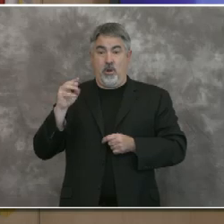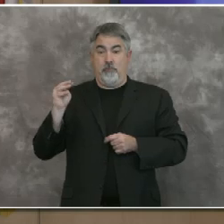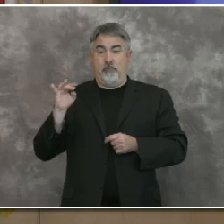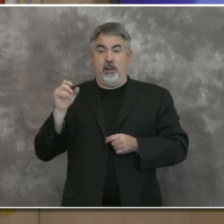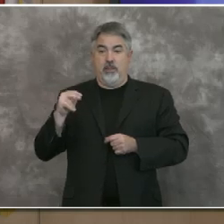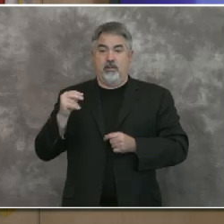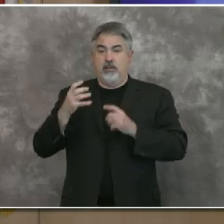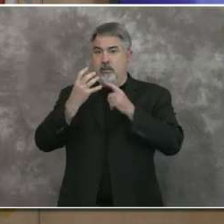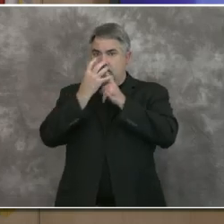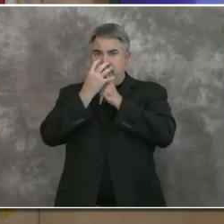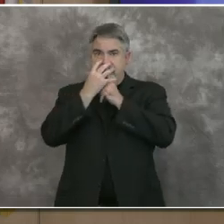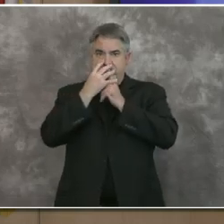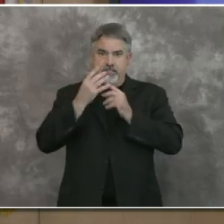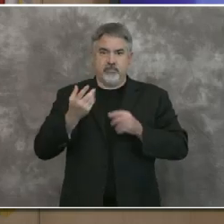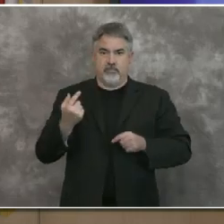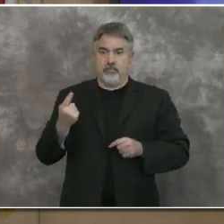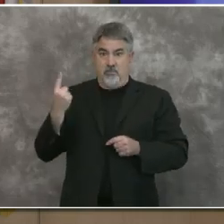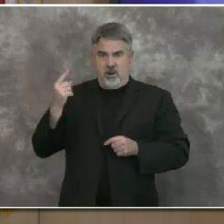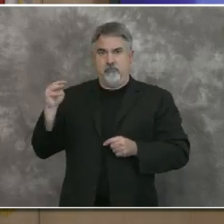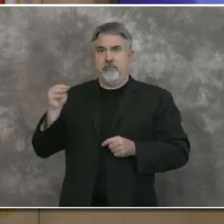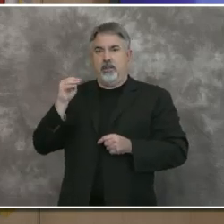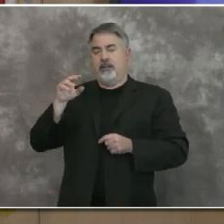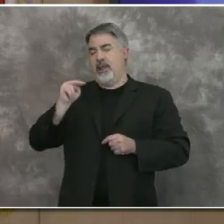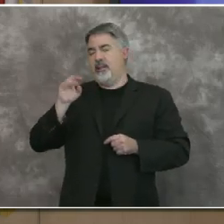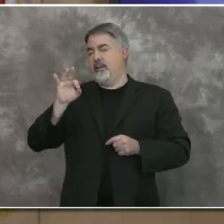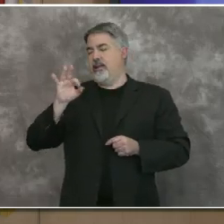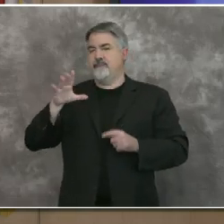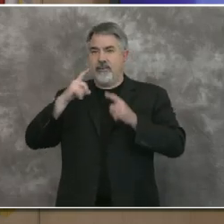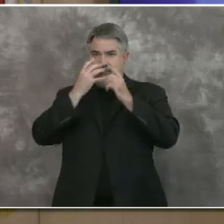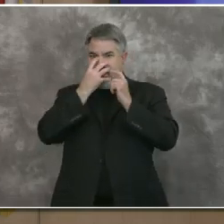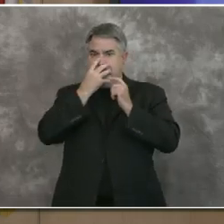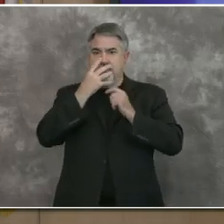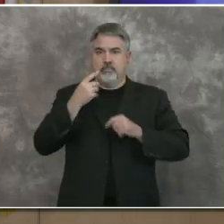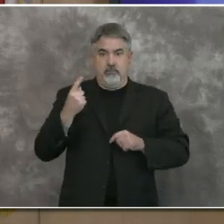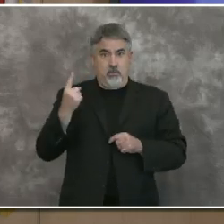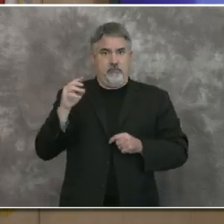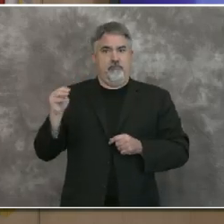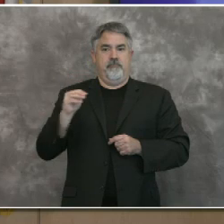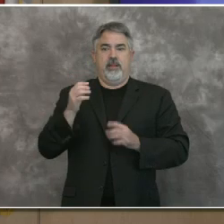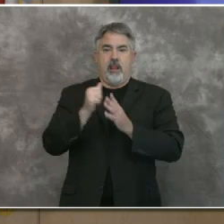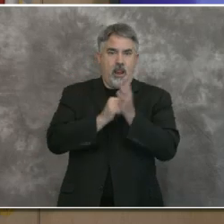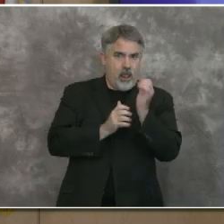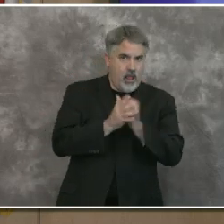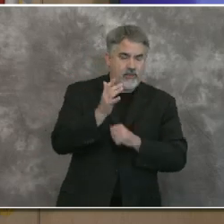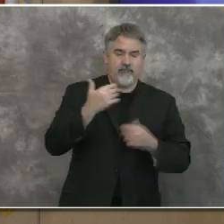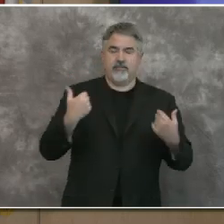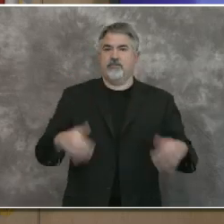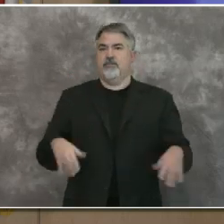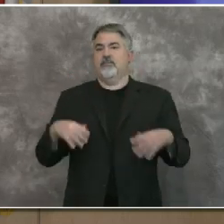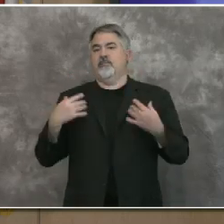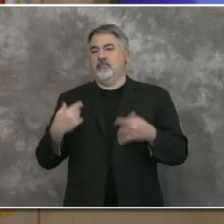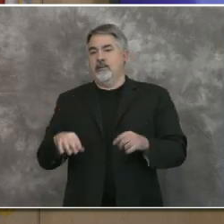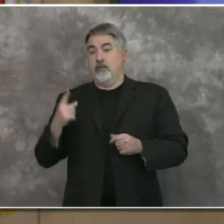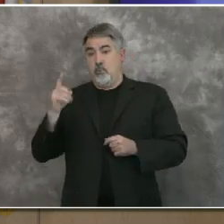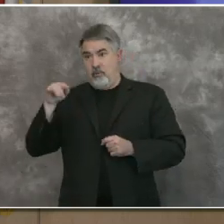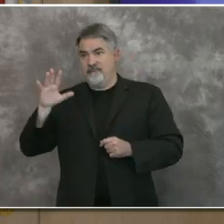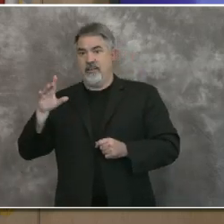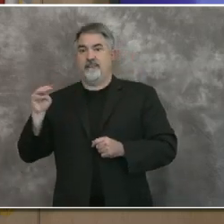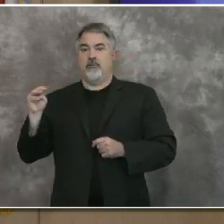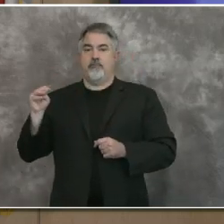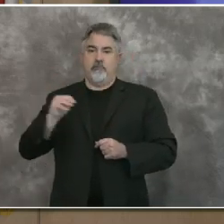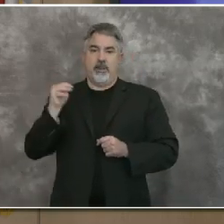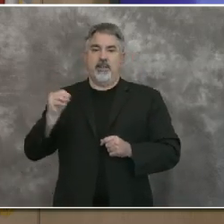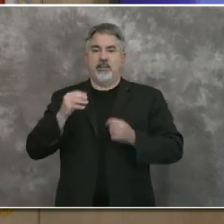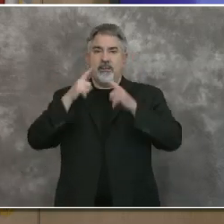respirators, more than 1 million gloves, along with more than 1.5 million face masks. There